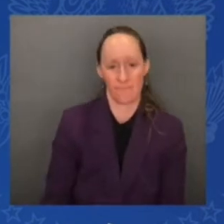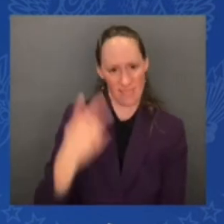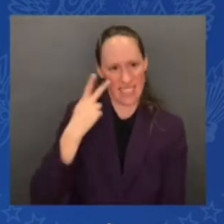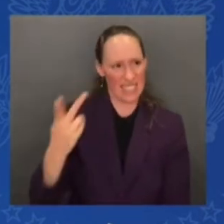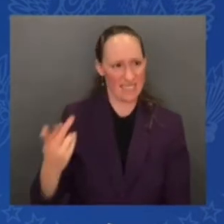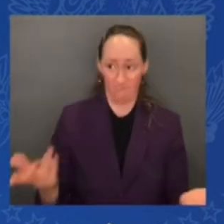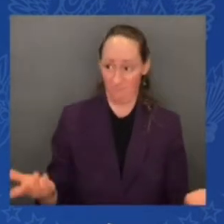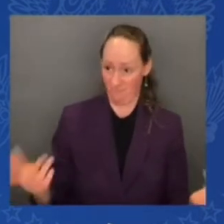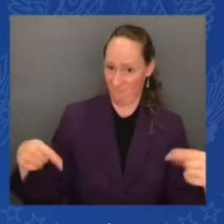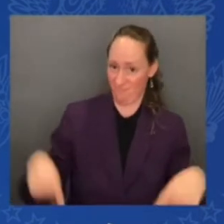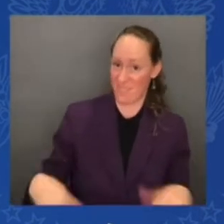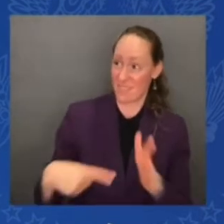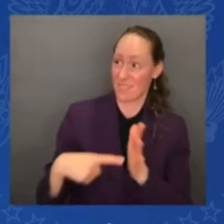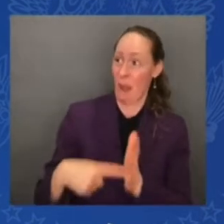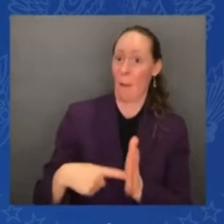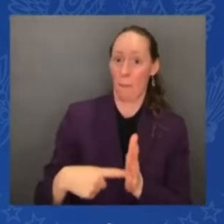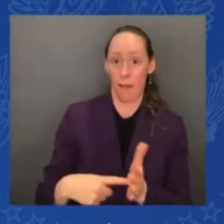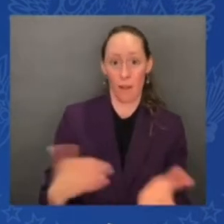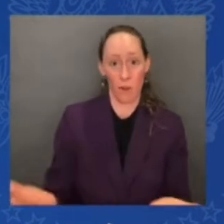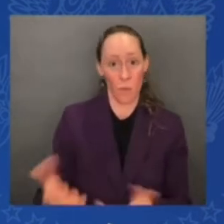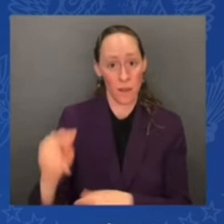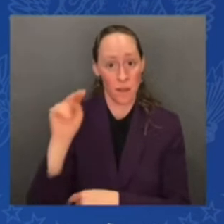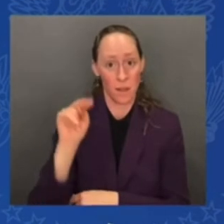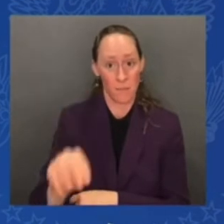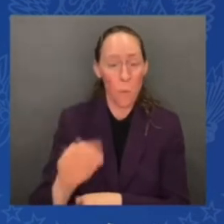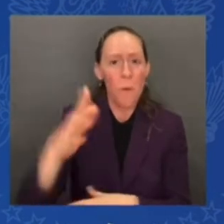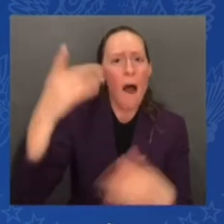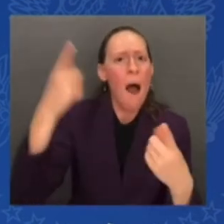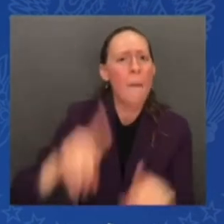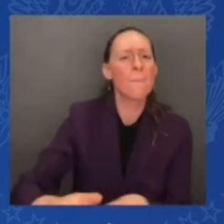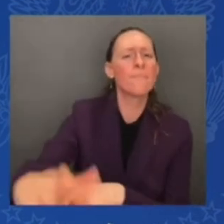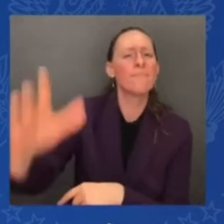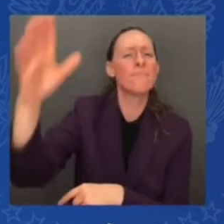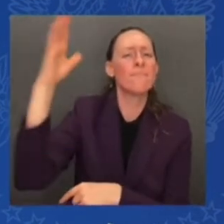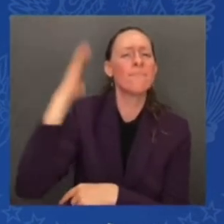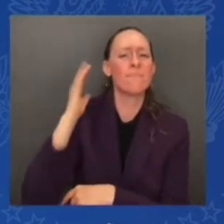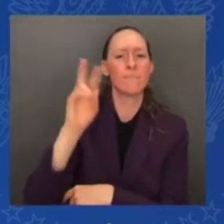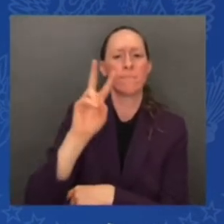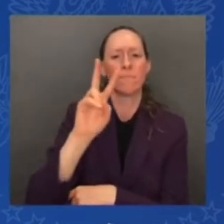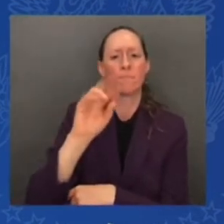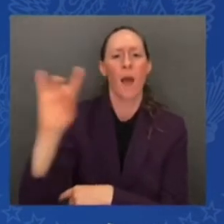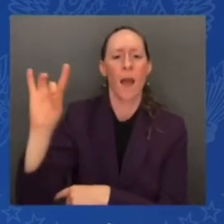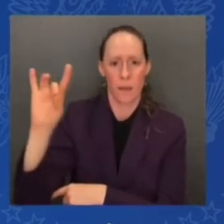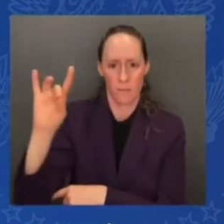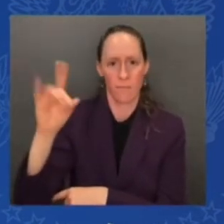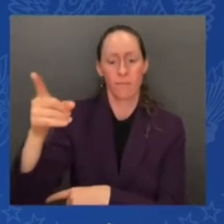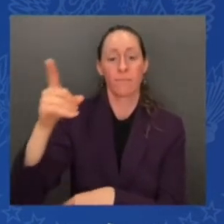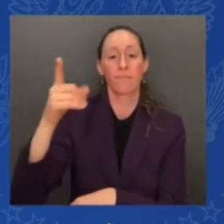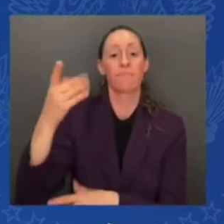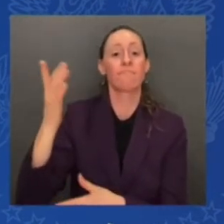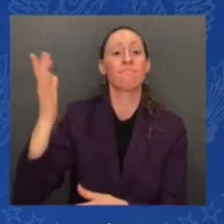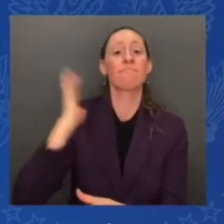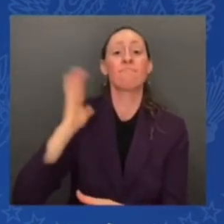right where we're standing. 200 people lost their jobs. Nearly a decade and a half later, a plastics company brought the